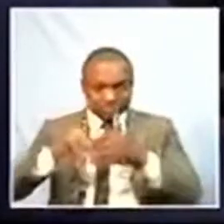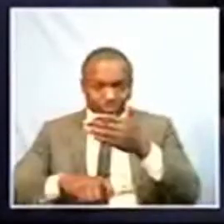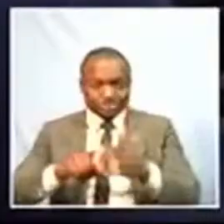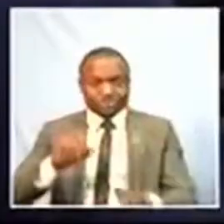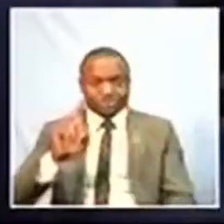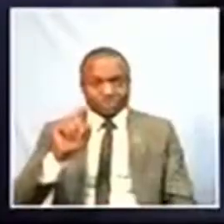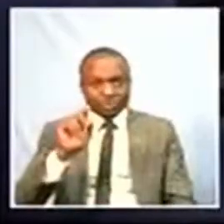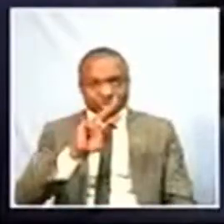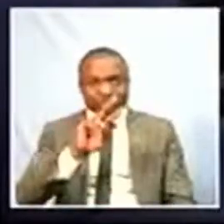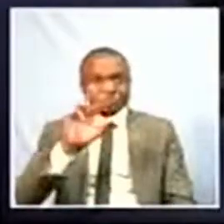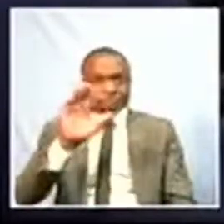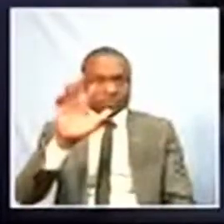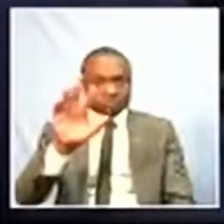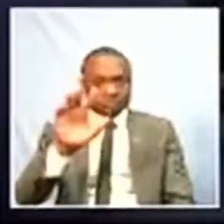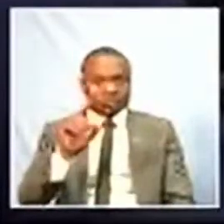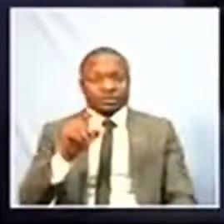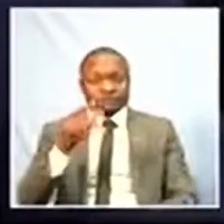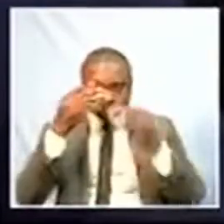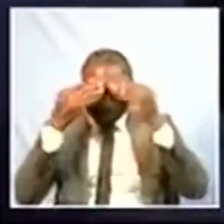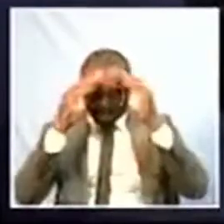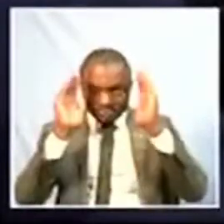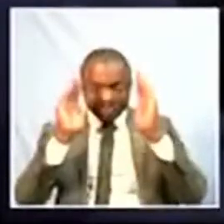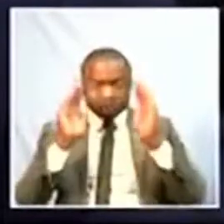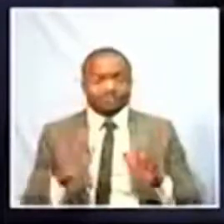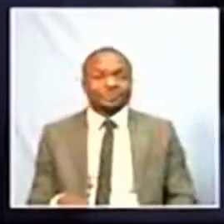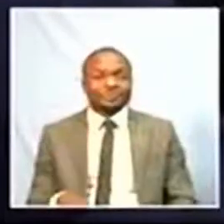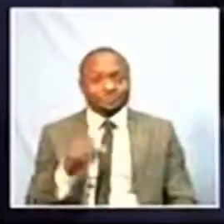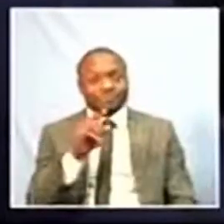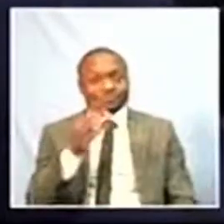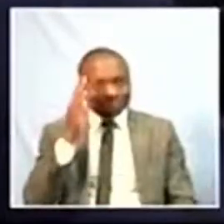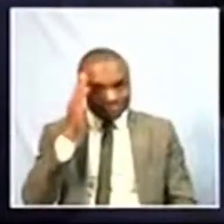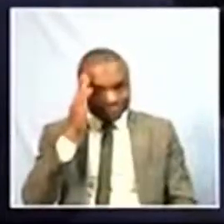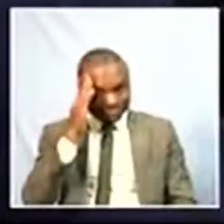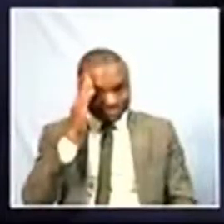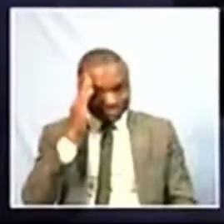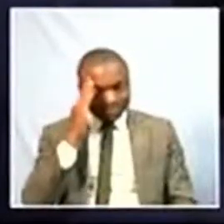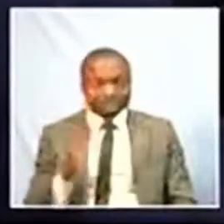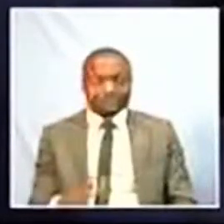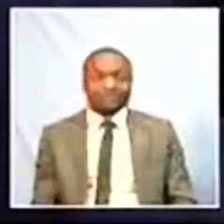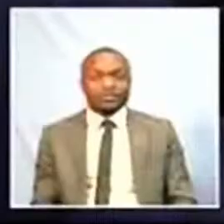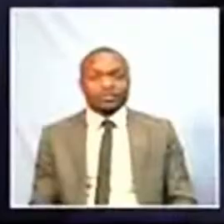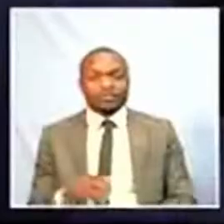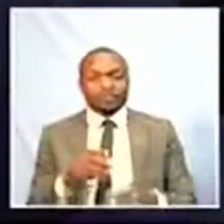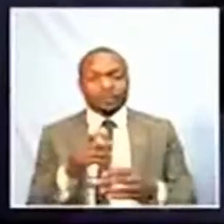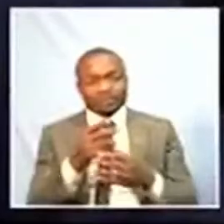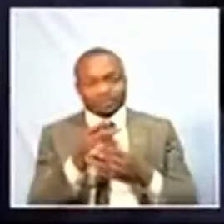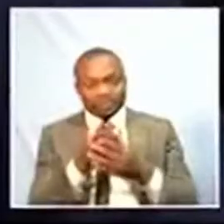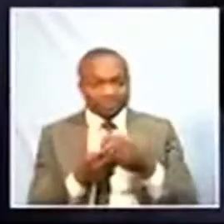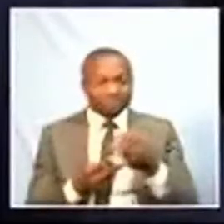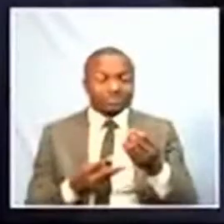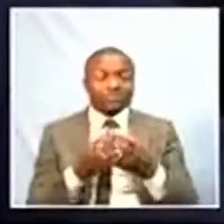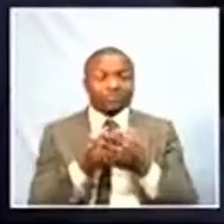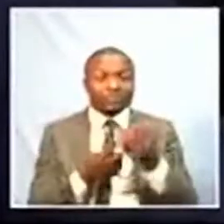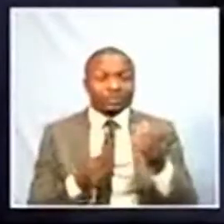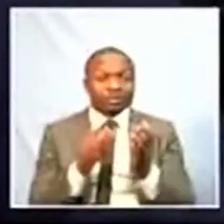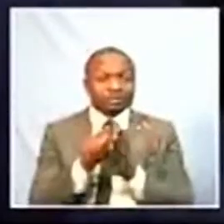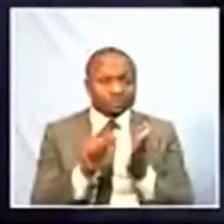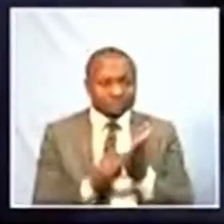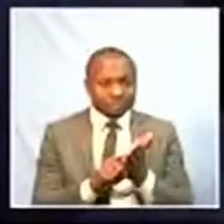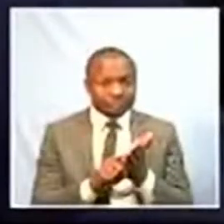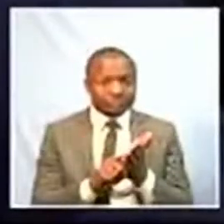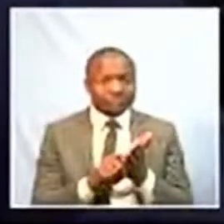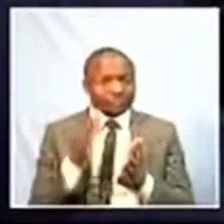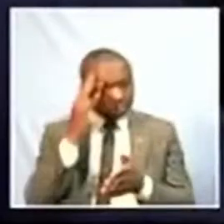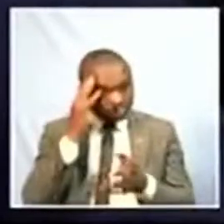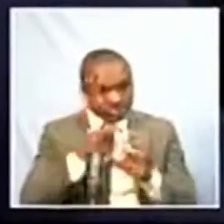2025? Because you are fully aware and you are preview to both the circulars, the one which we know all of us and the one which you